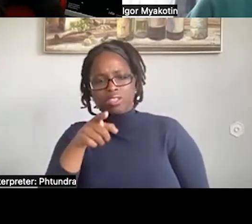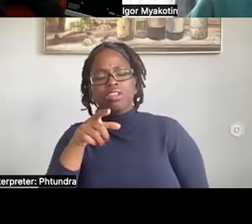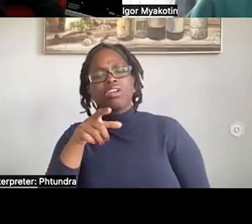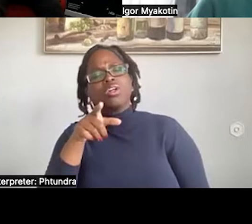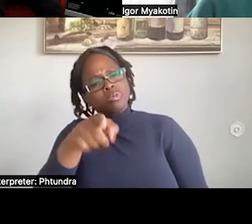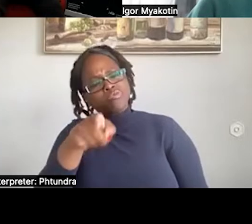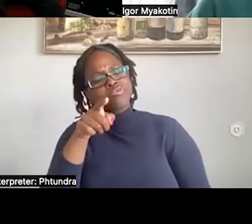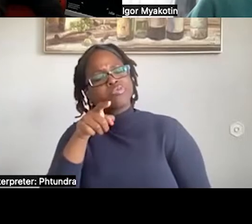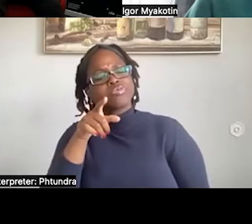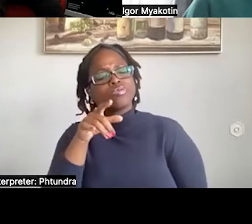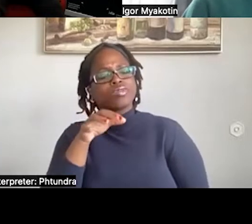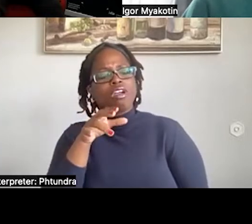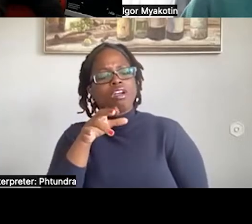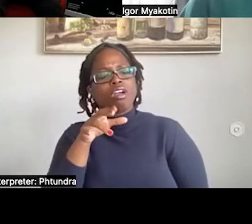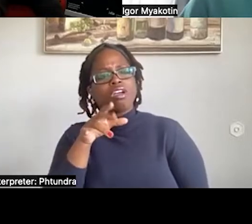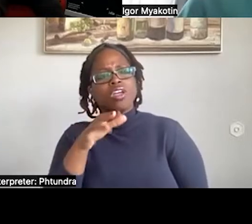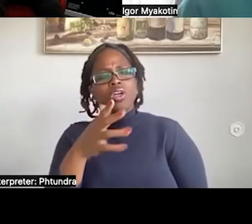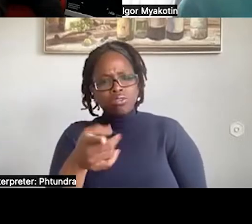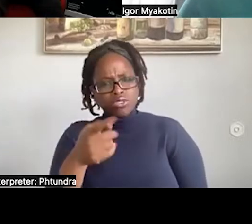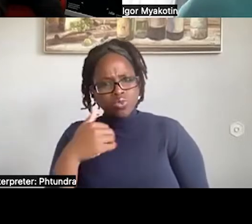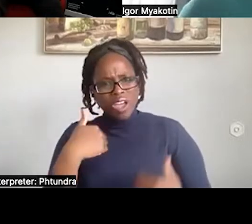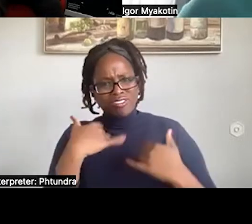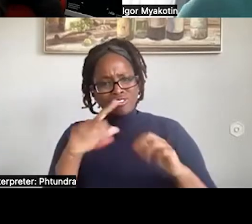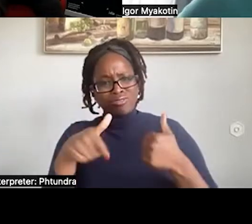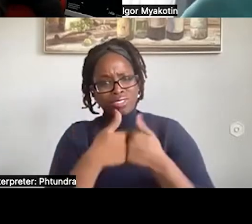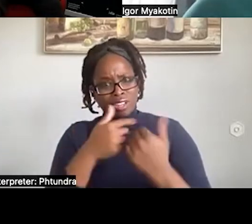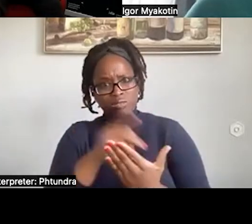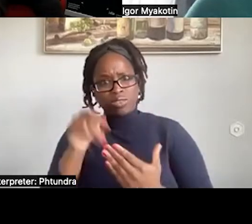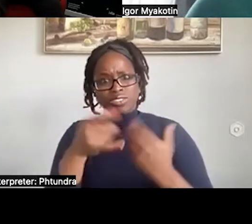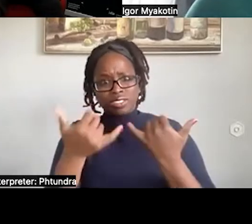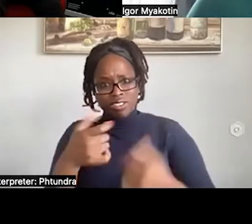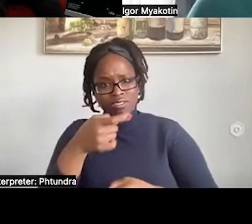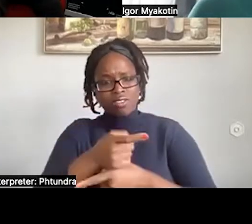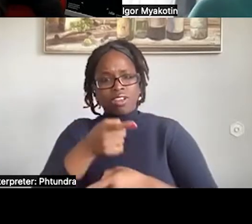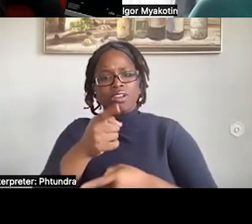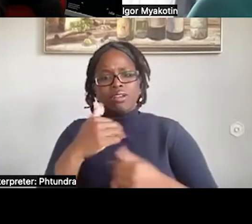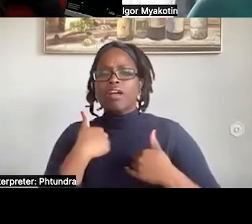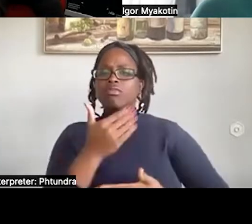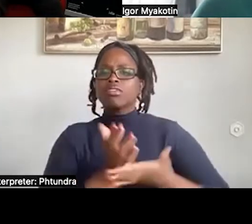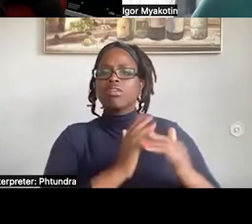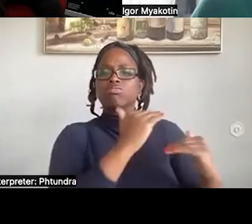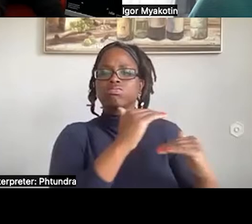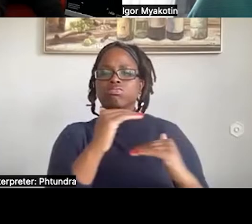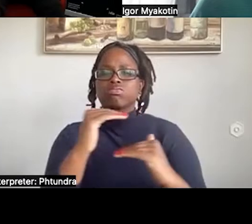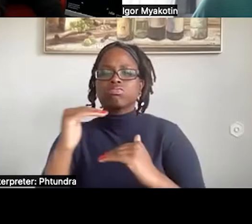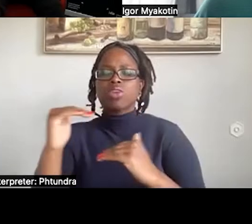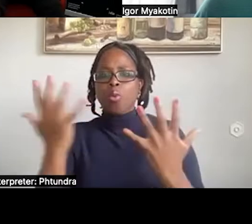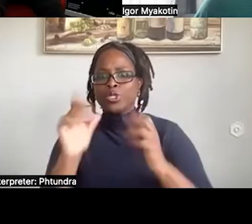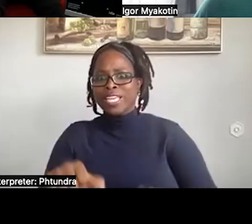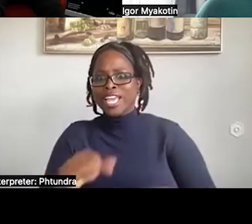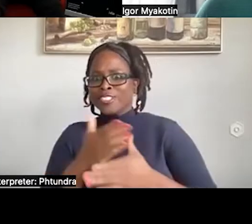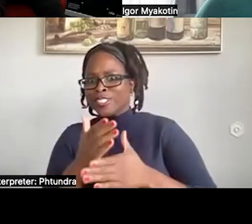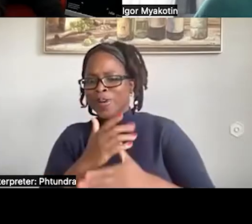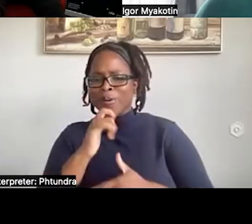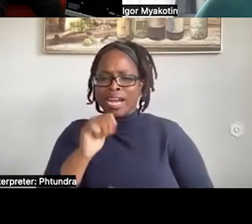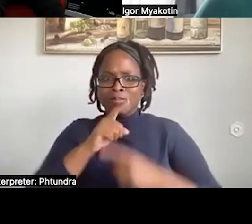on quite a challenging project right now, and I know that there are some limitations around what you can share with us today.